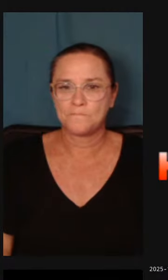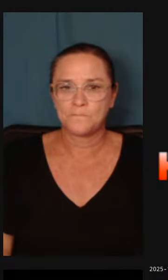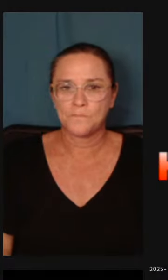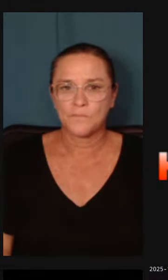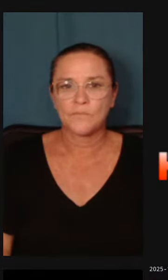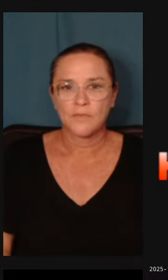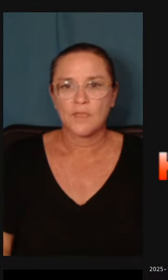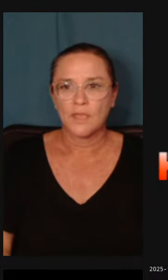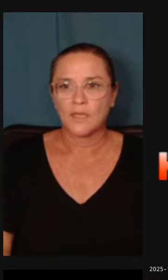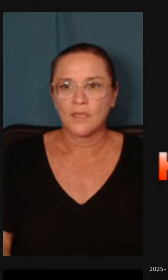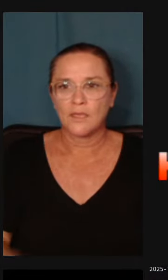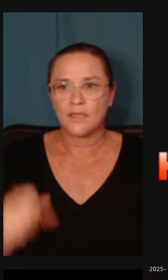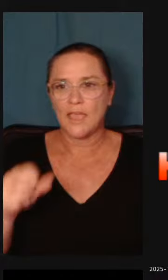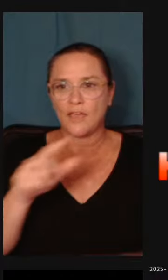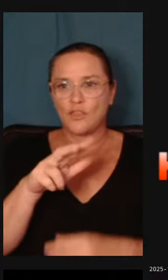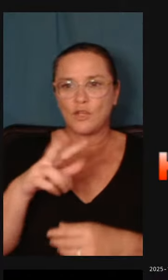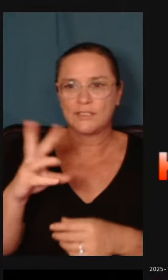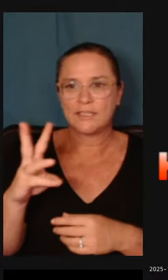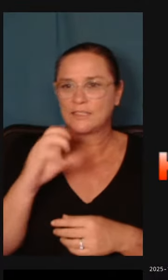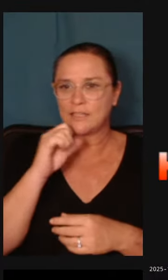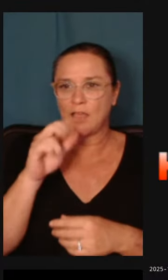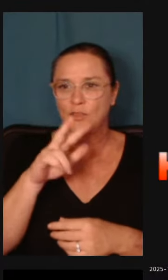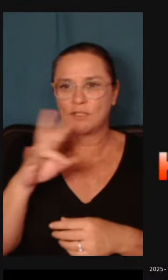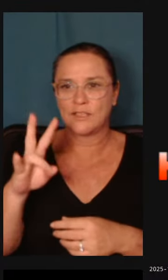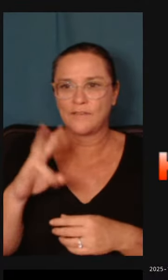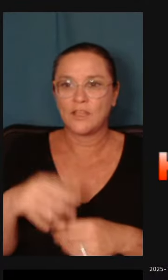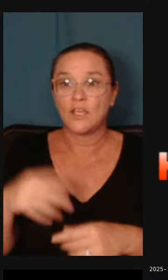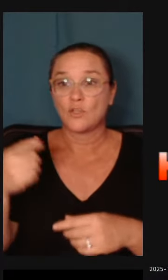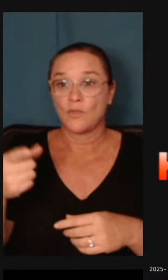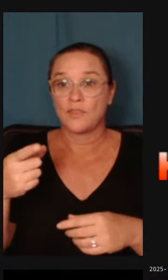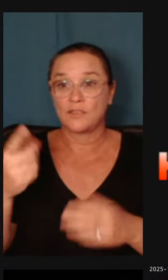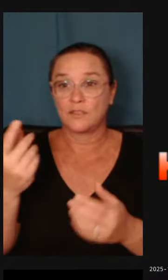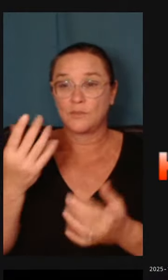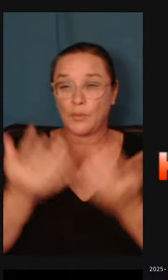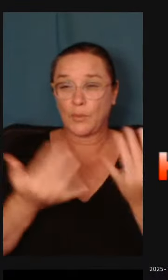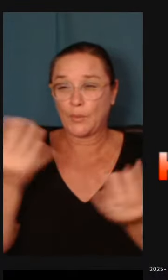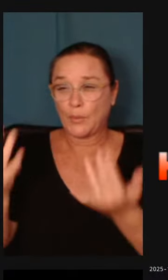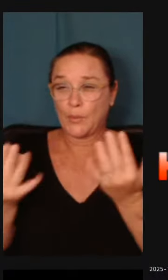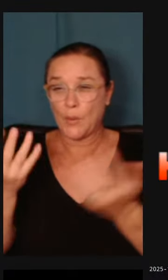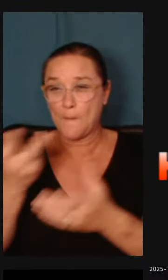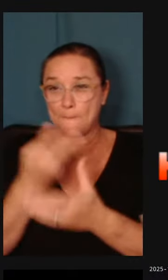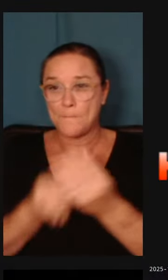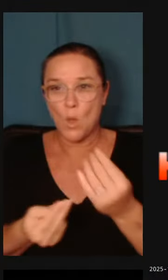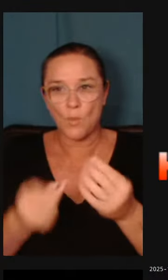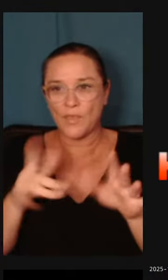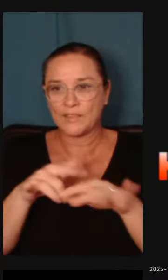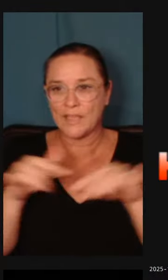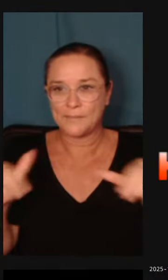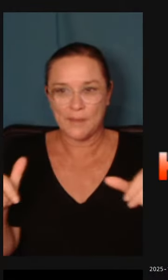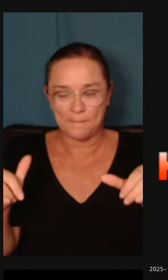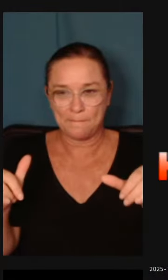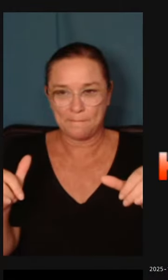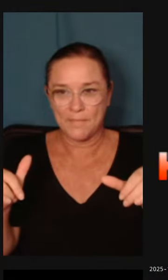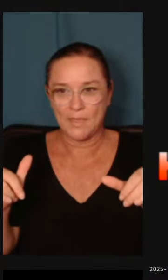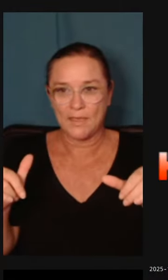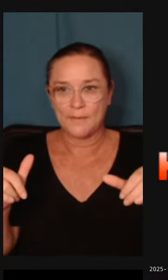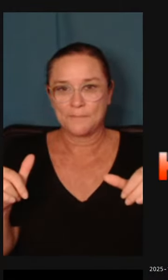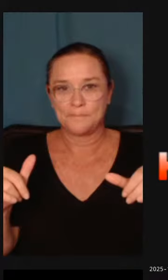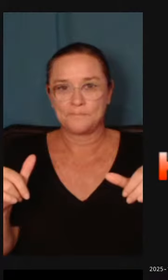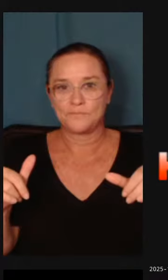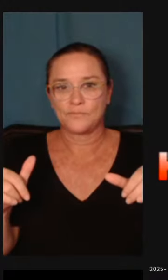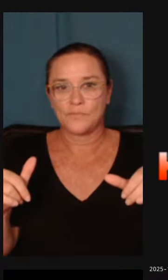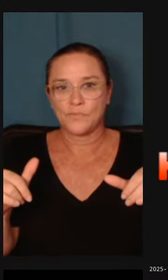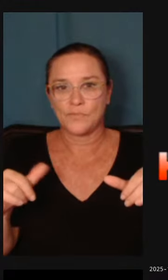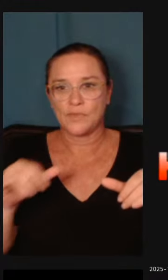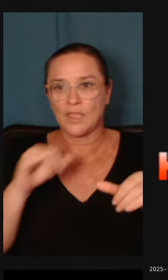There's some more shots of the flames, both vents going at the same time, including that's not in the main